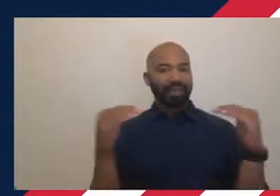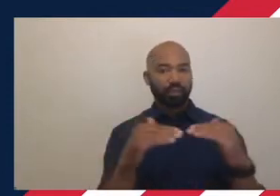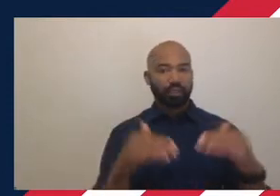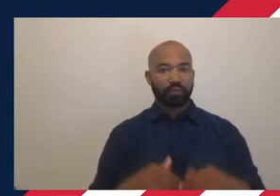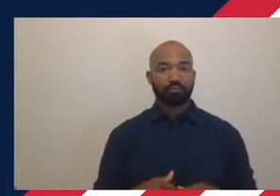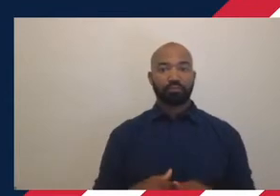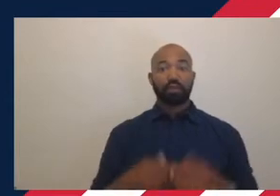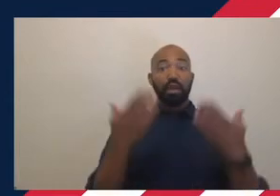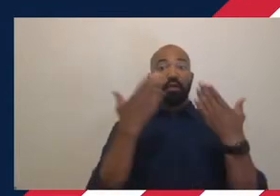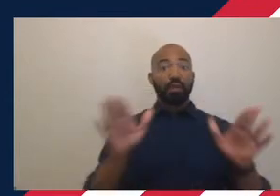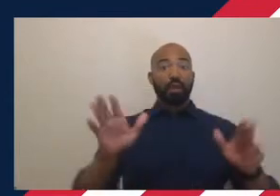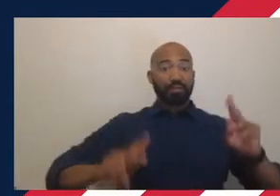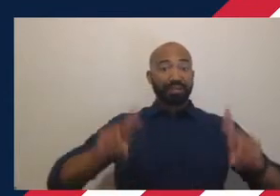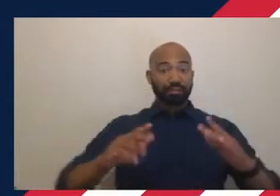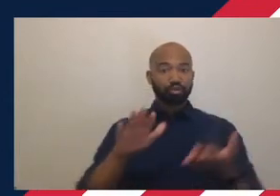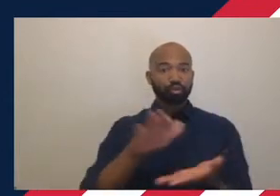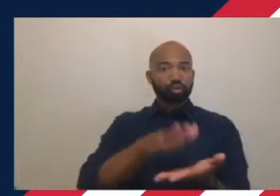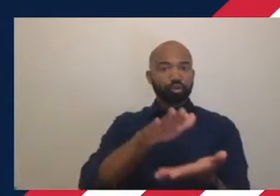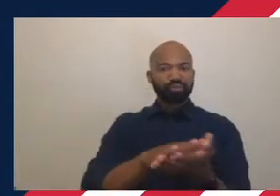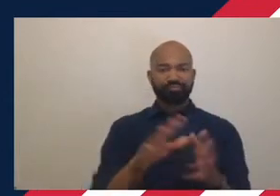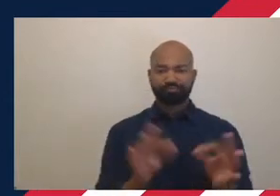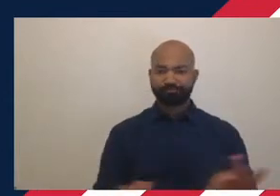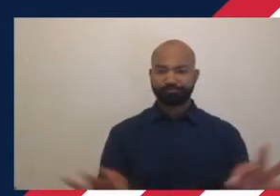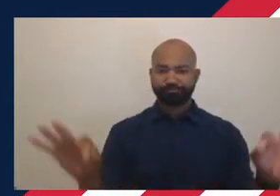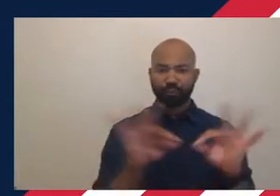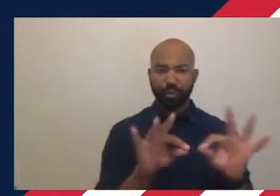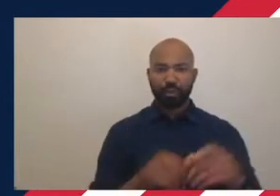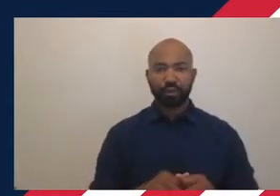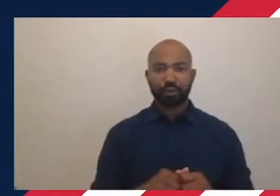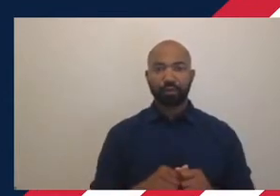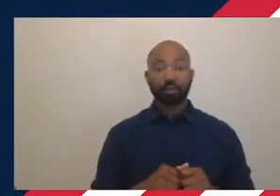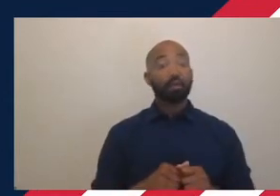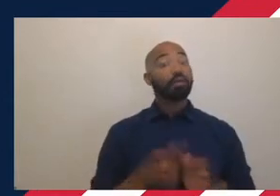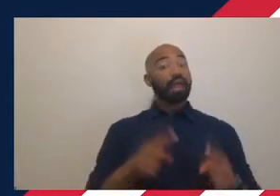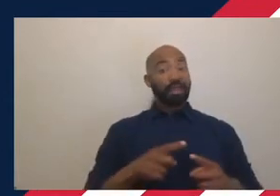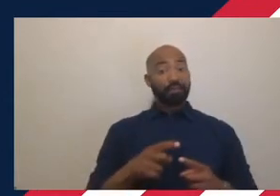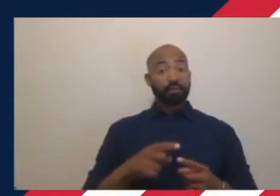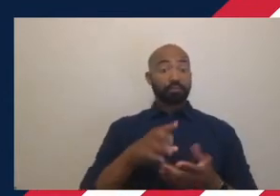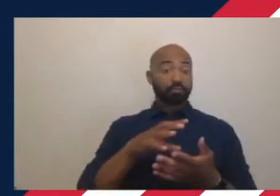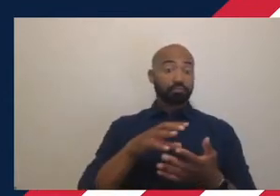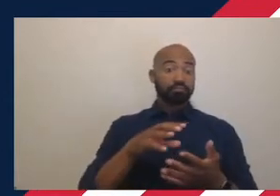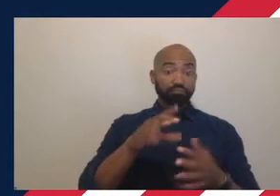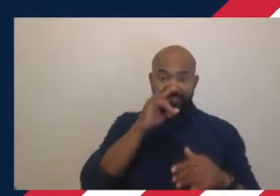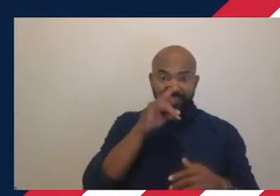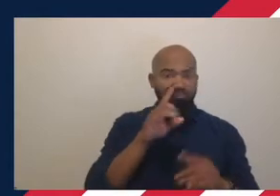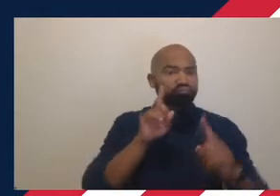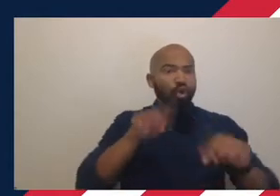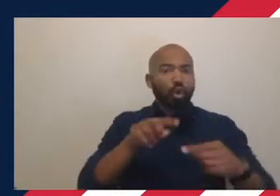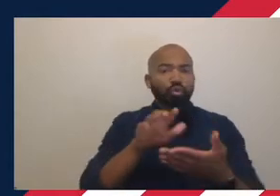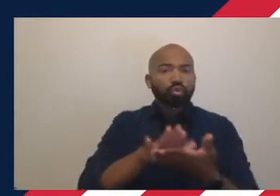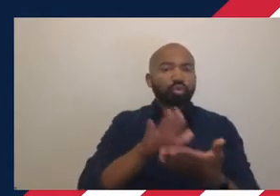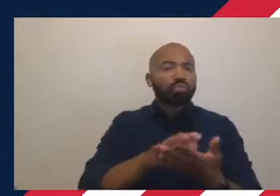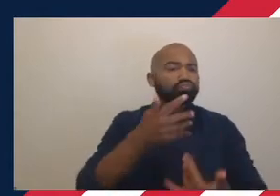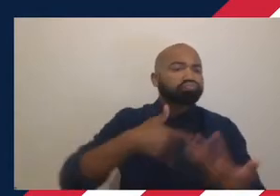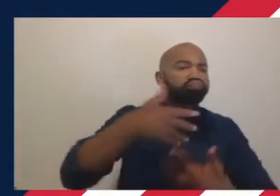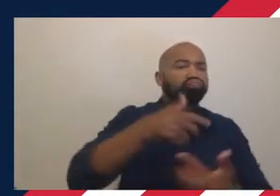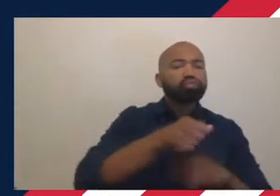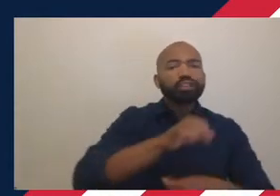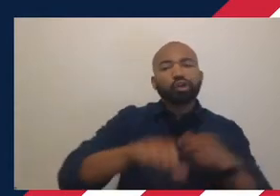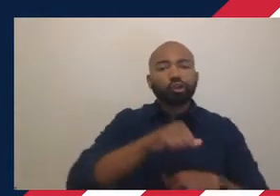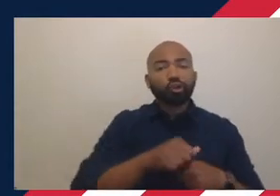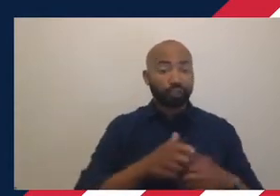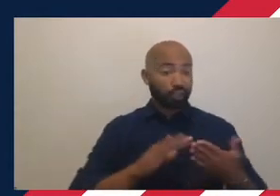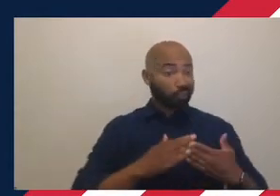our children are able to learn beside their classmates, whether they are from their same community and